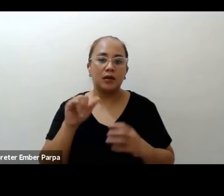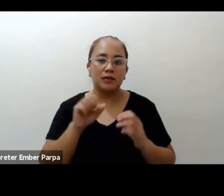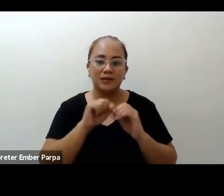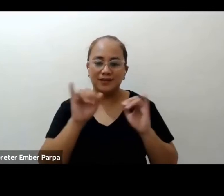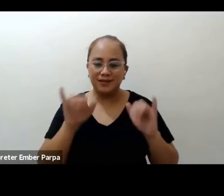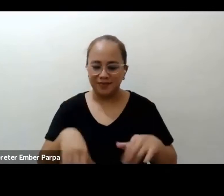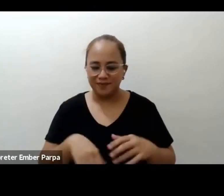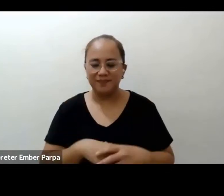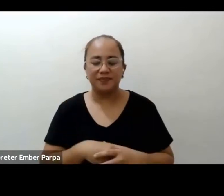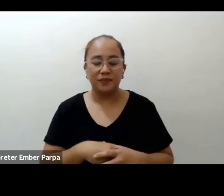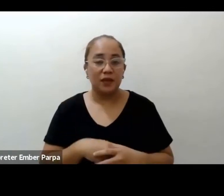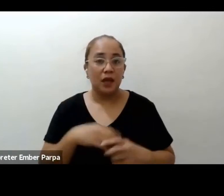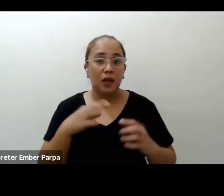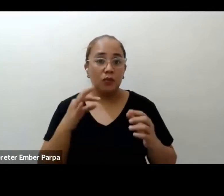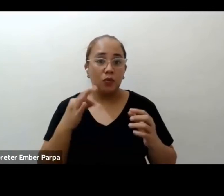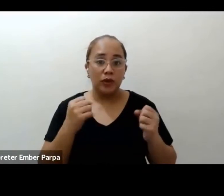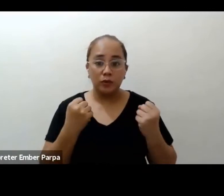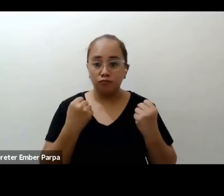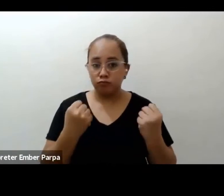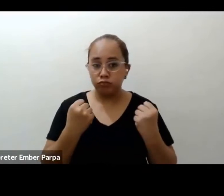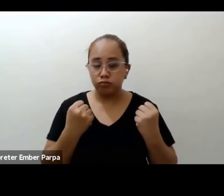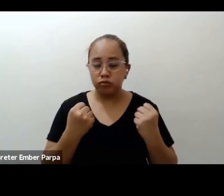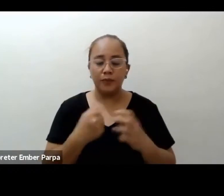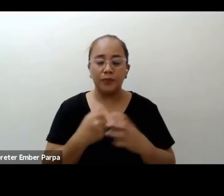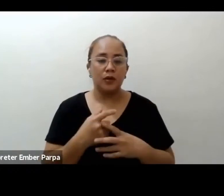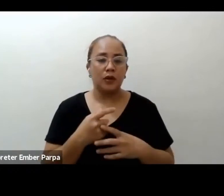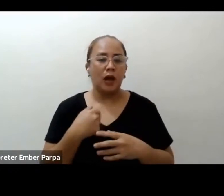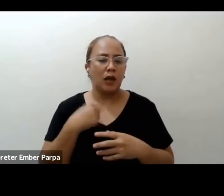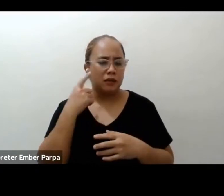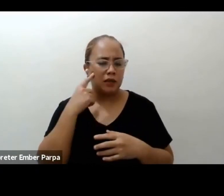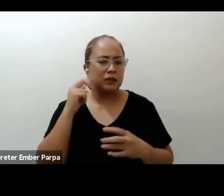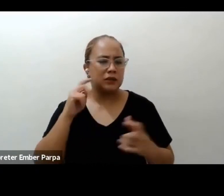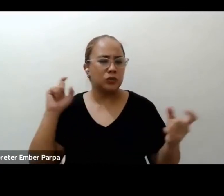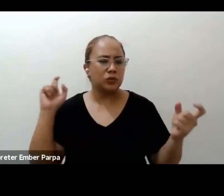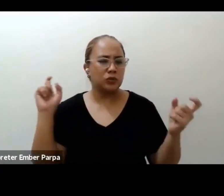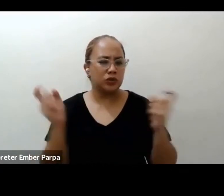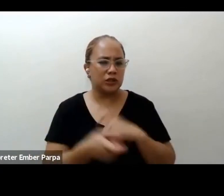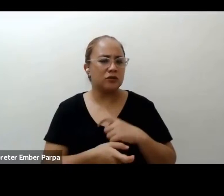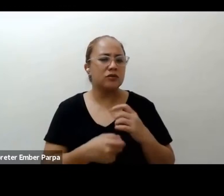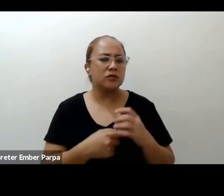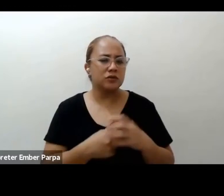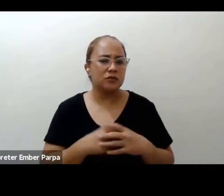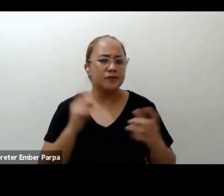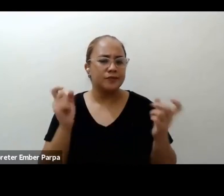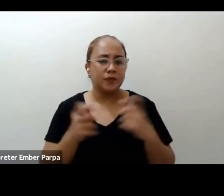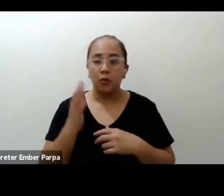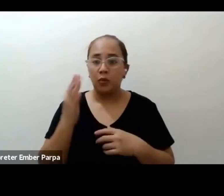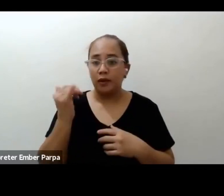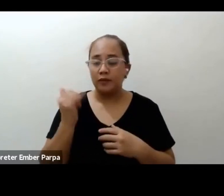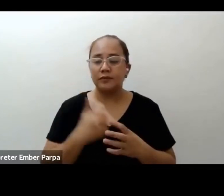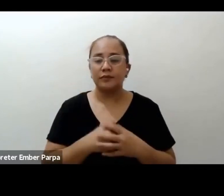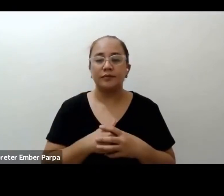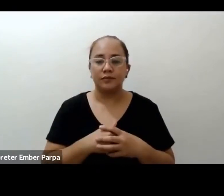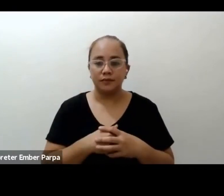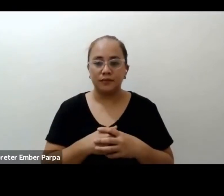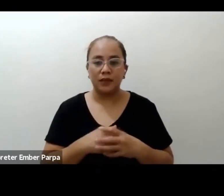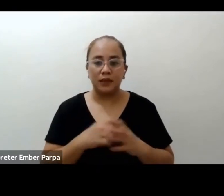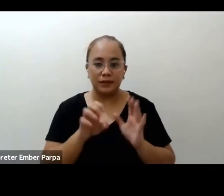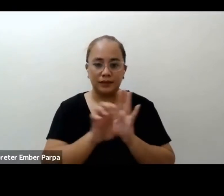And if we can strengthen that, and I think kailangan baguhin yung configuration yan eh. Kasi